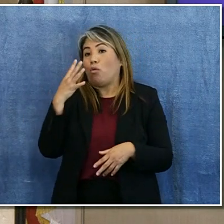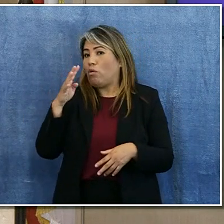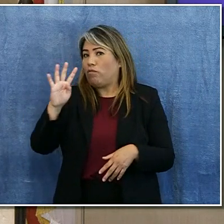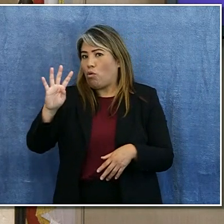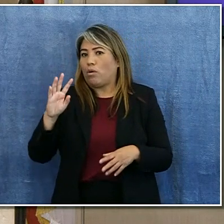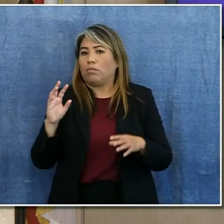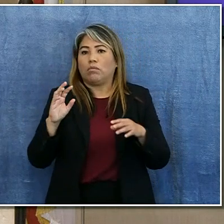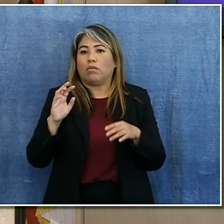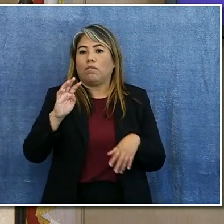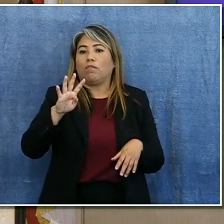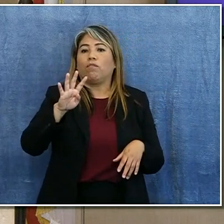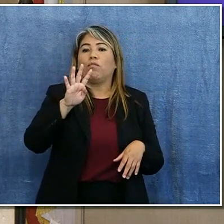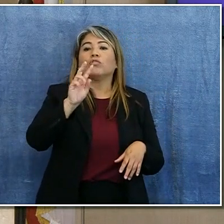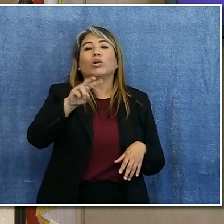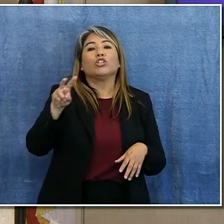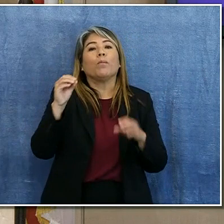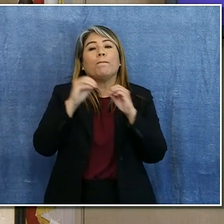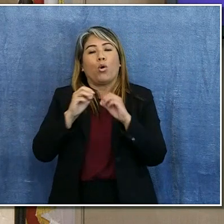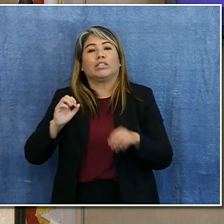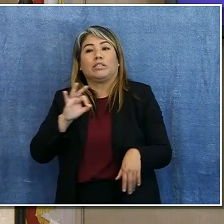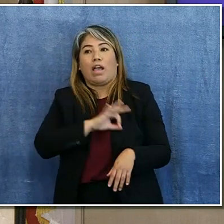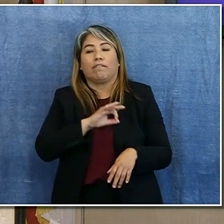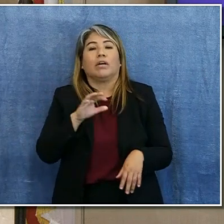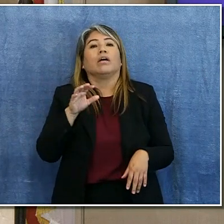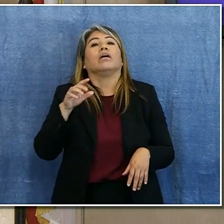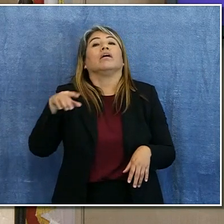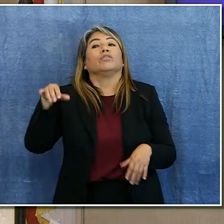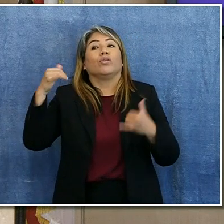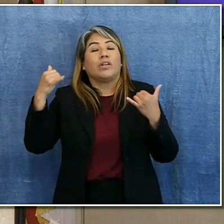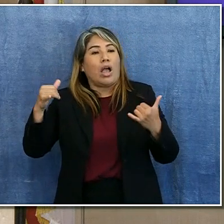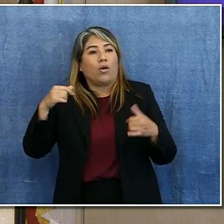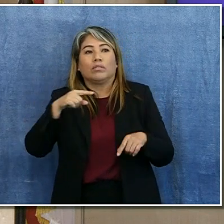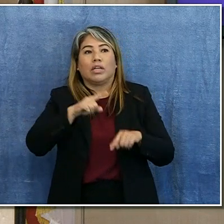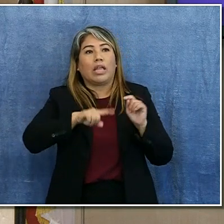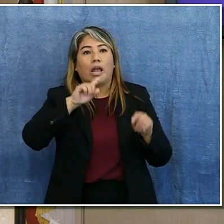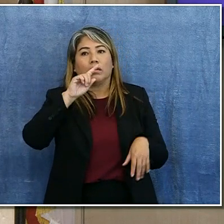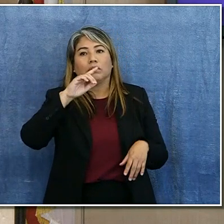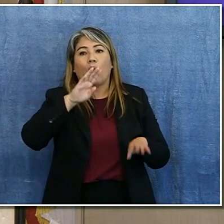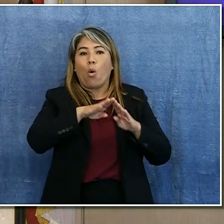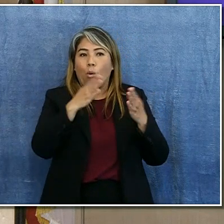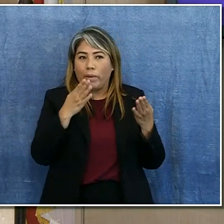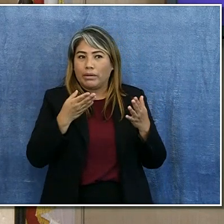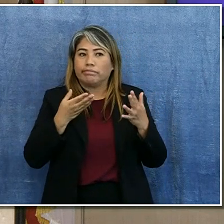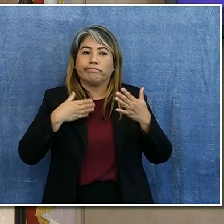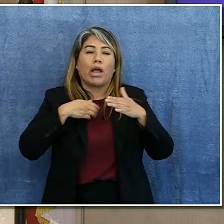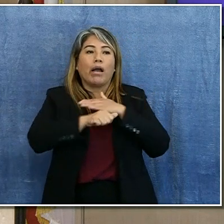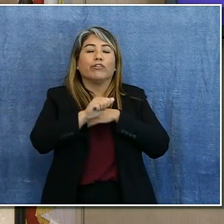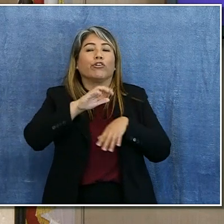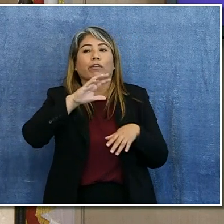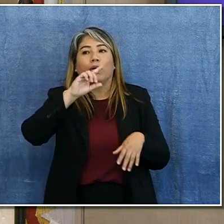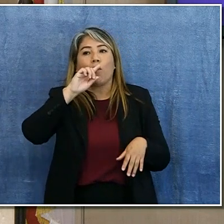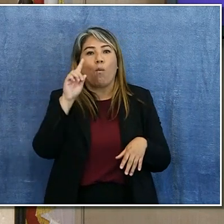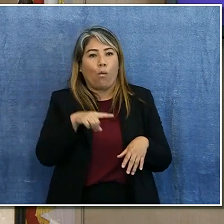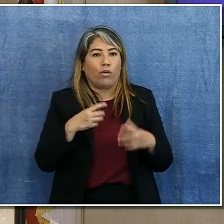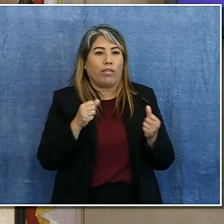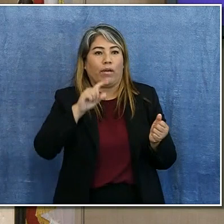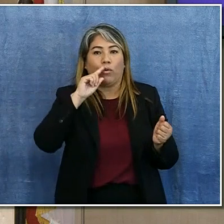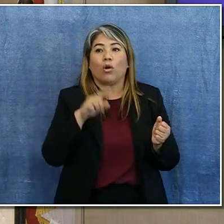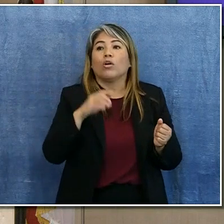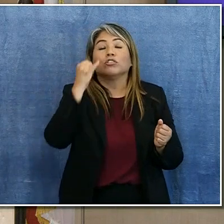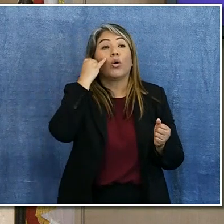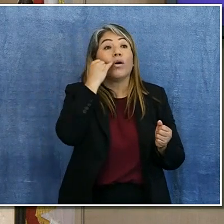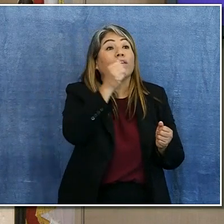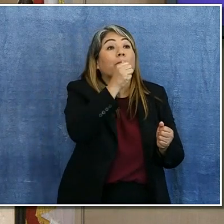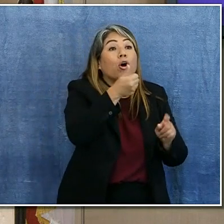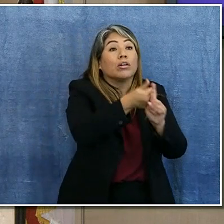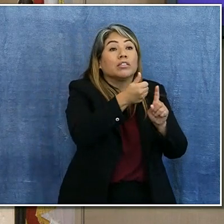investigate entities that are not allowed to be open under the public health orders. So this would be someone who, like a bar